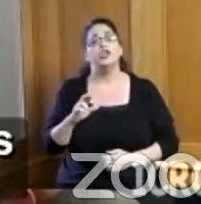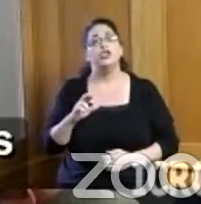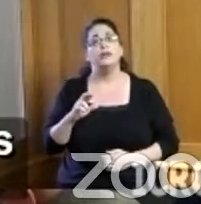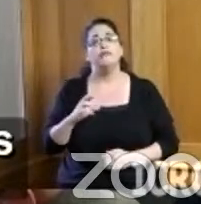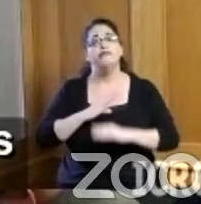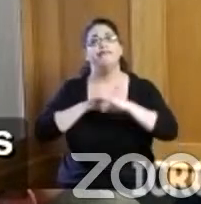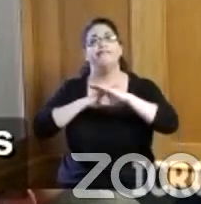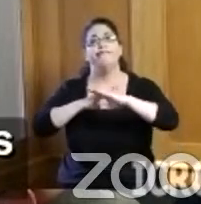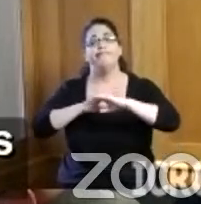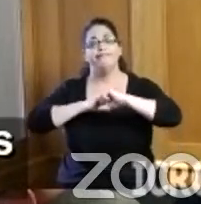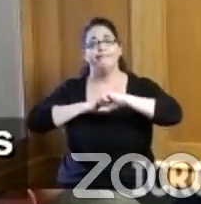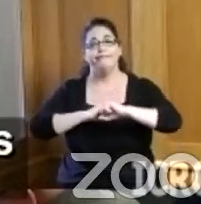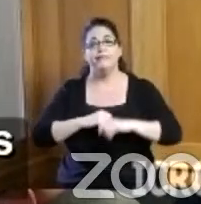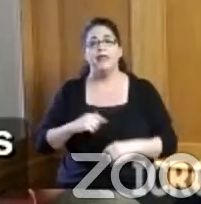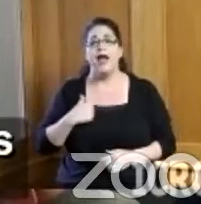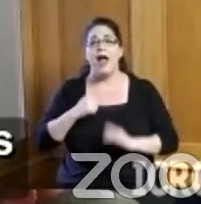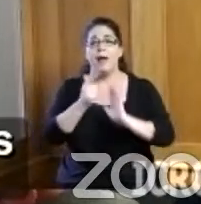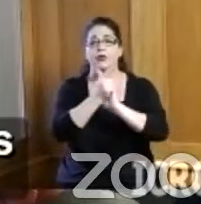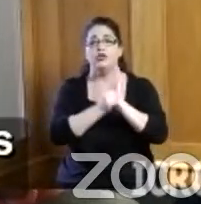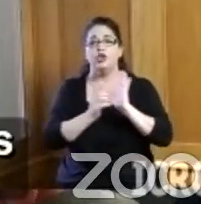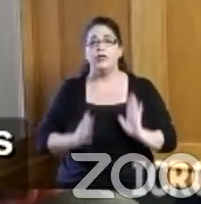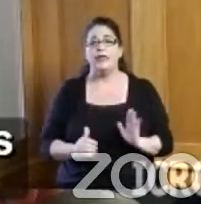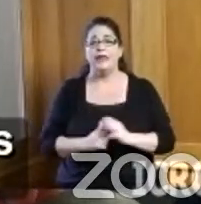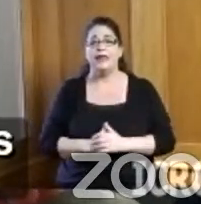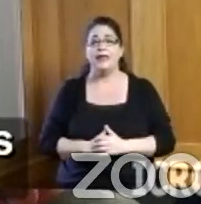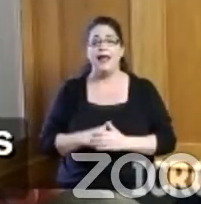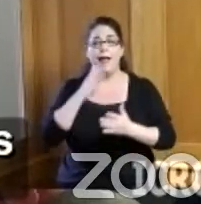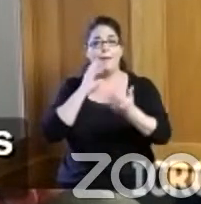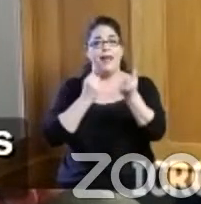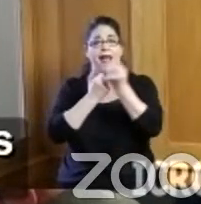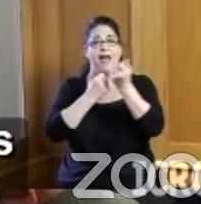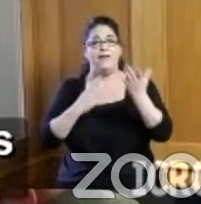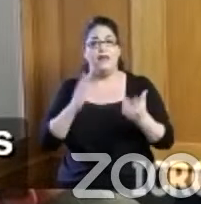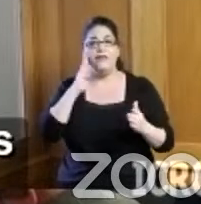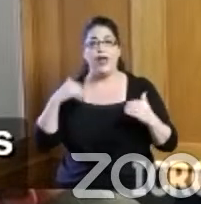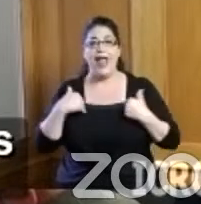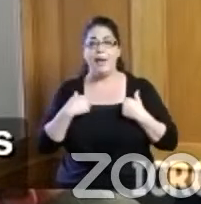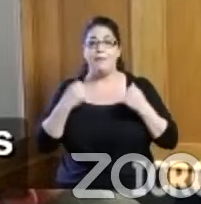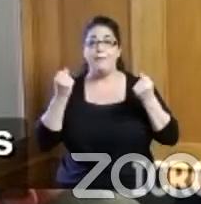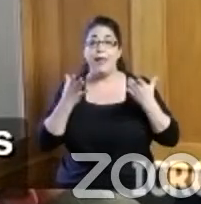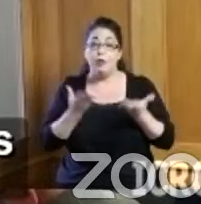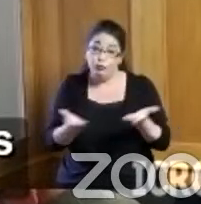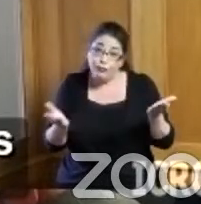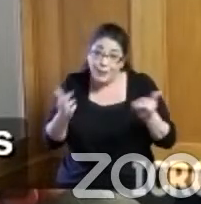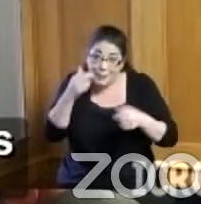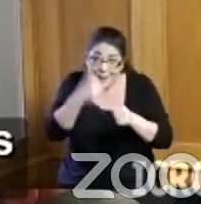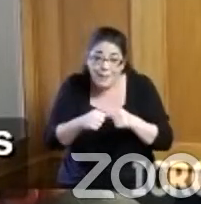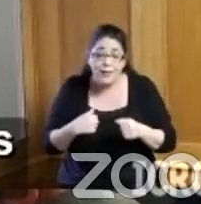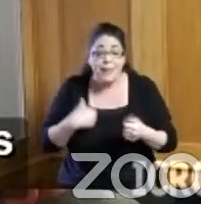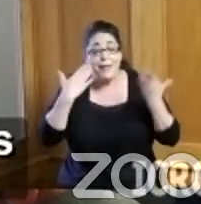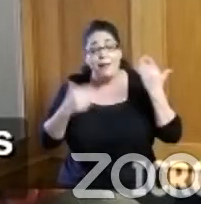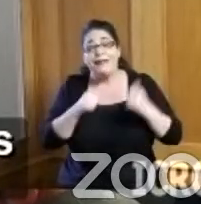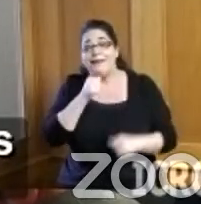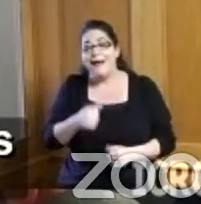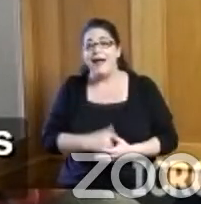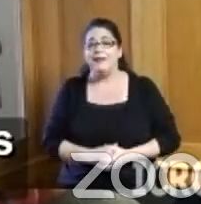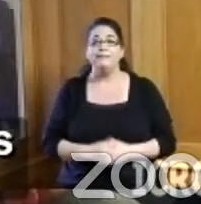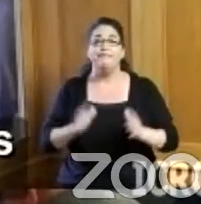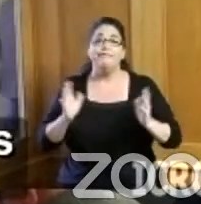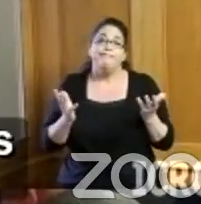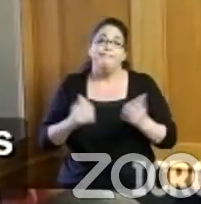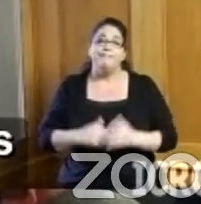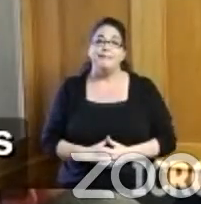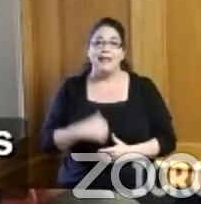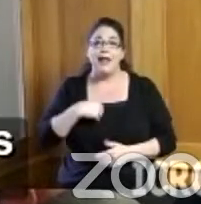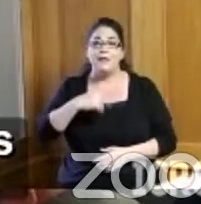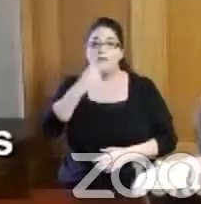I'm Stacy Grant. I'm an attorney. I'm an animal advocate. So many of you remember me. Maybe. I don't know. Maybe I deceived